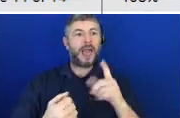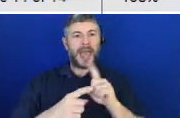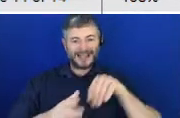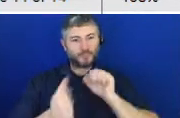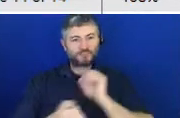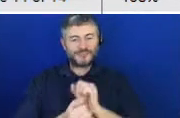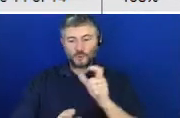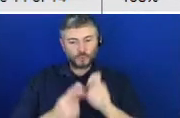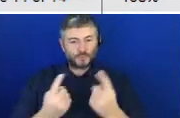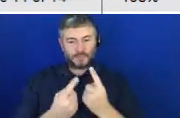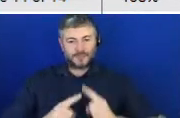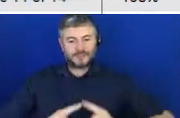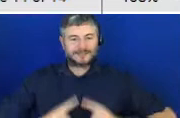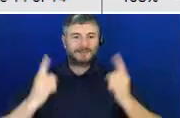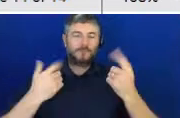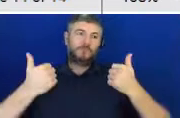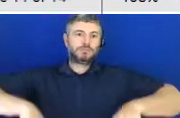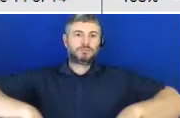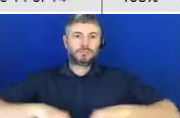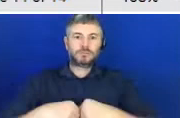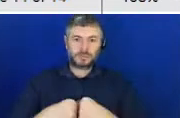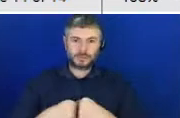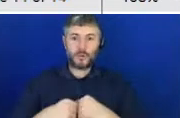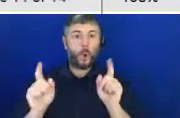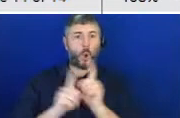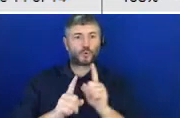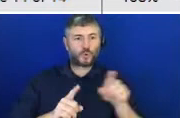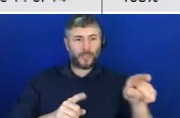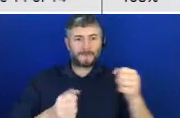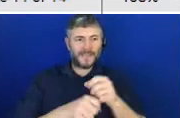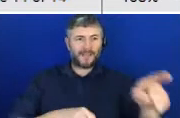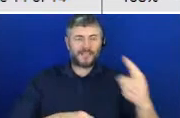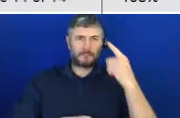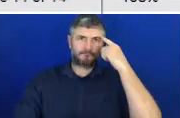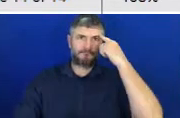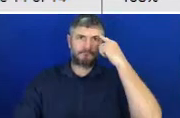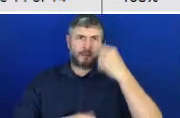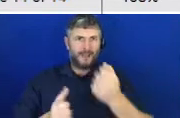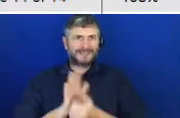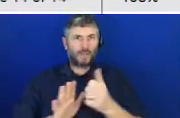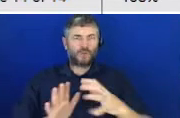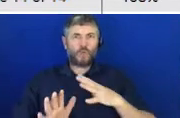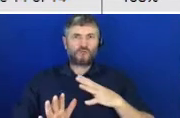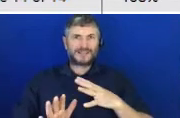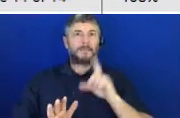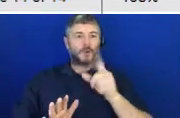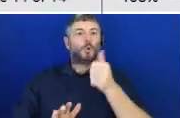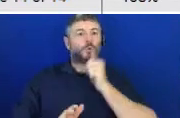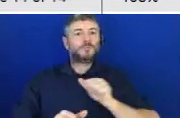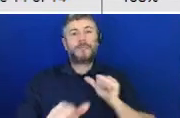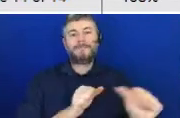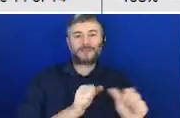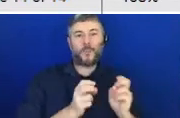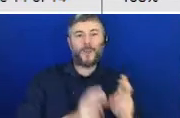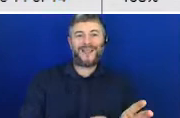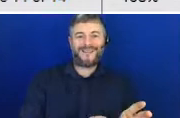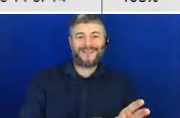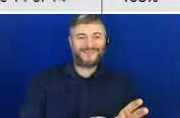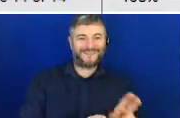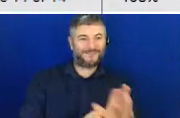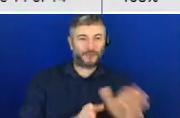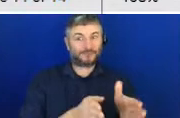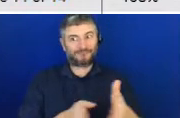inside. And also thinking about how they could actually use those skills, but put them to better use.